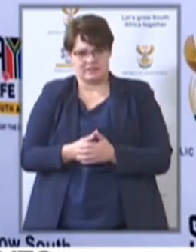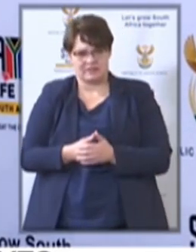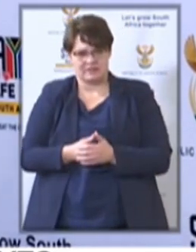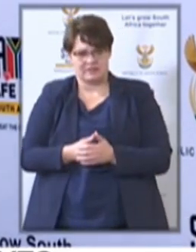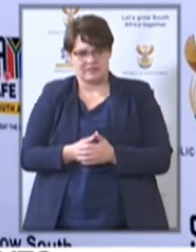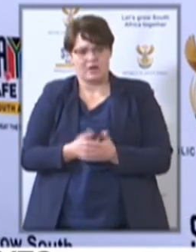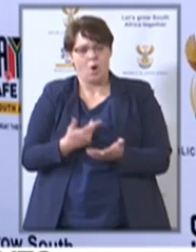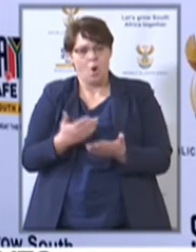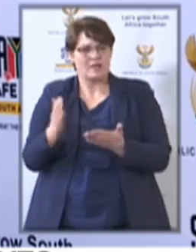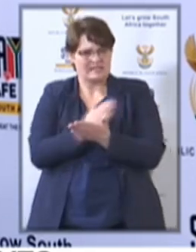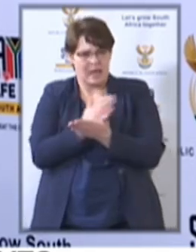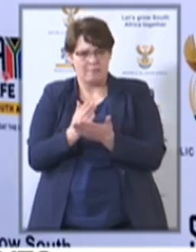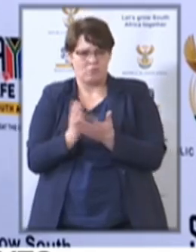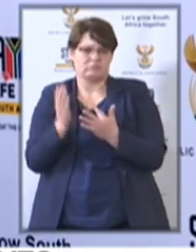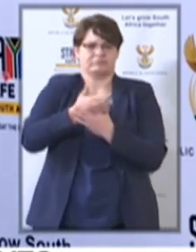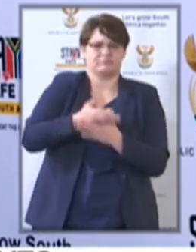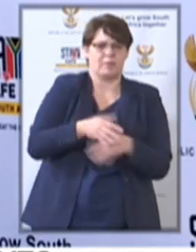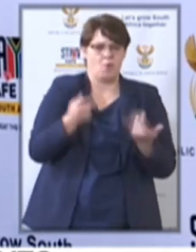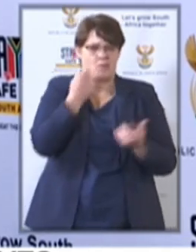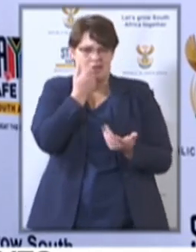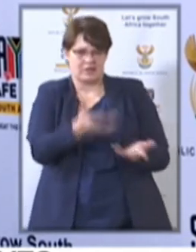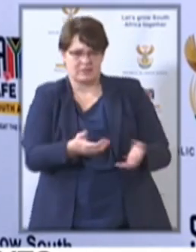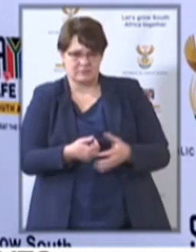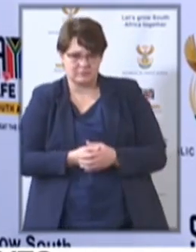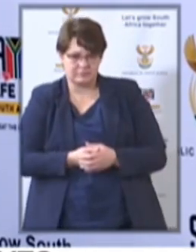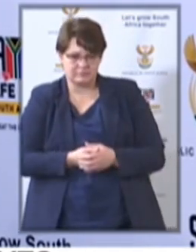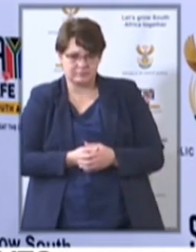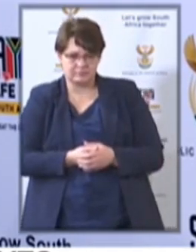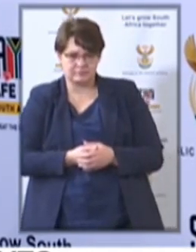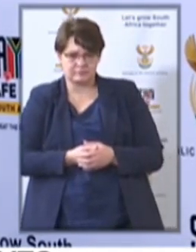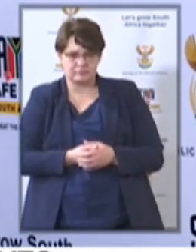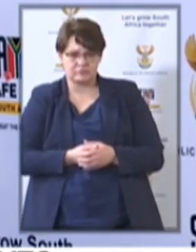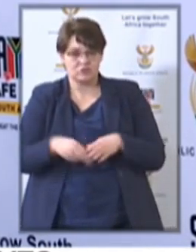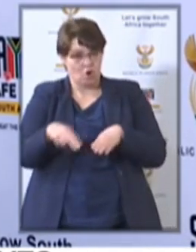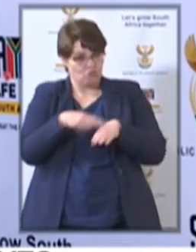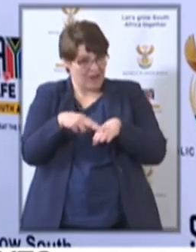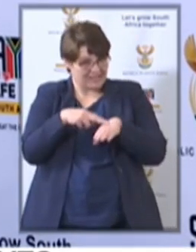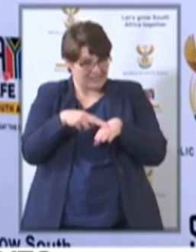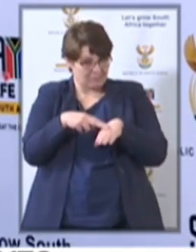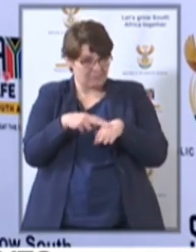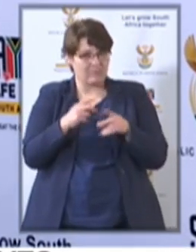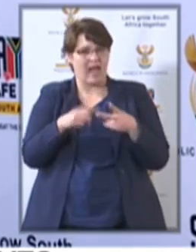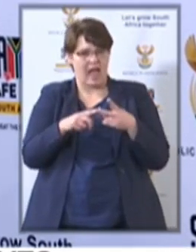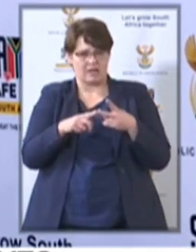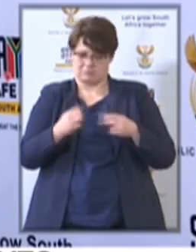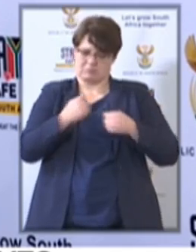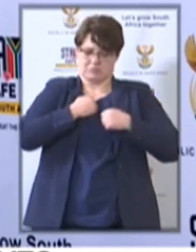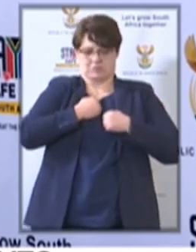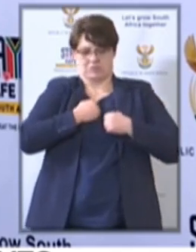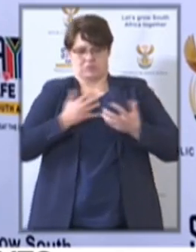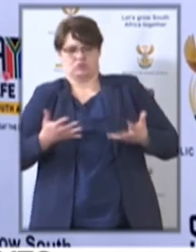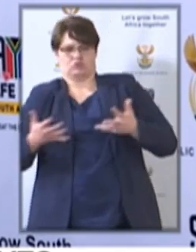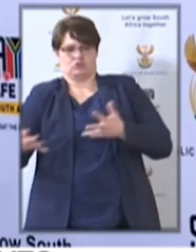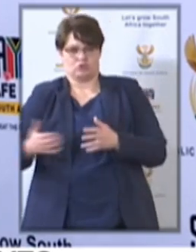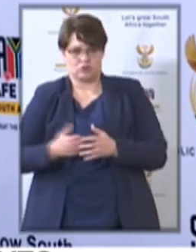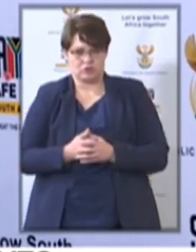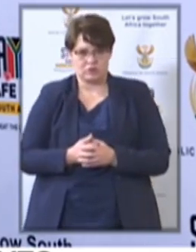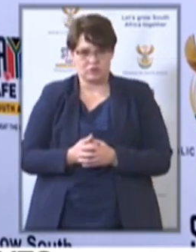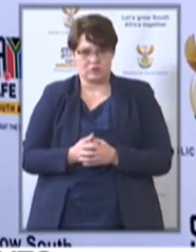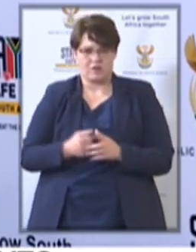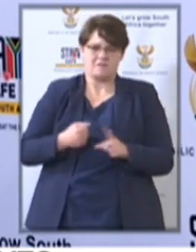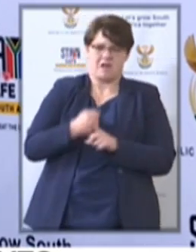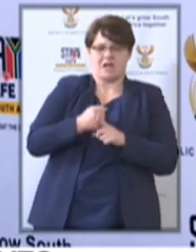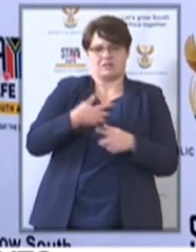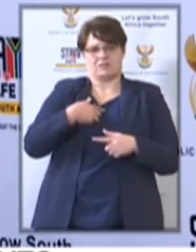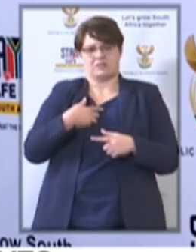quo in certain spaces. In other words, racism and patriarchy are further